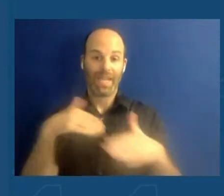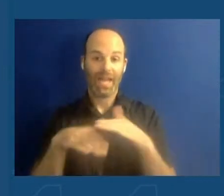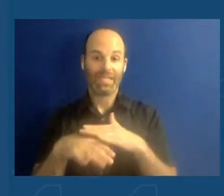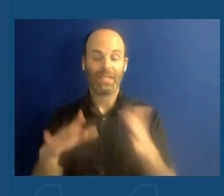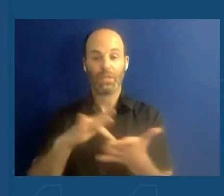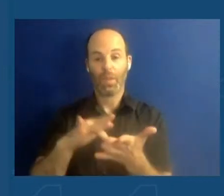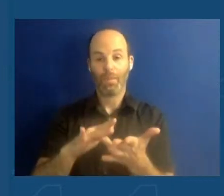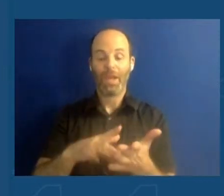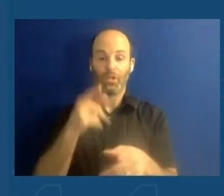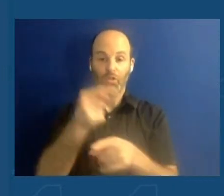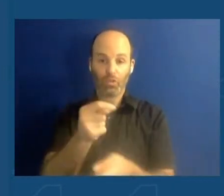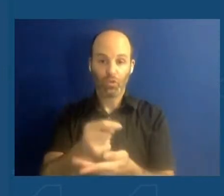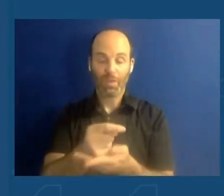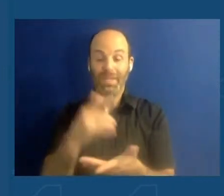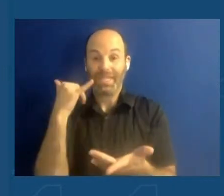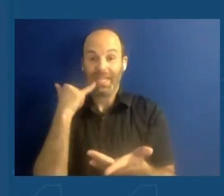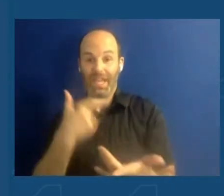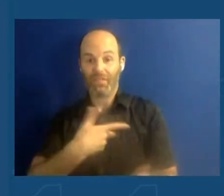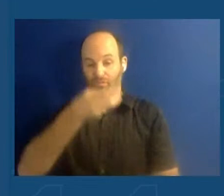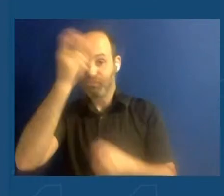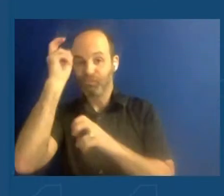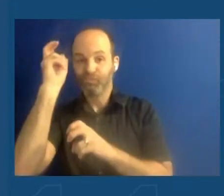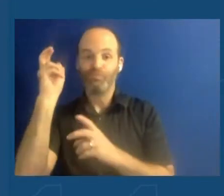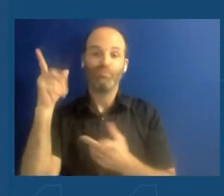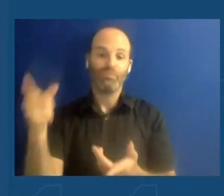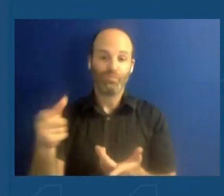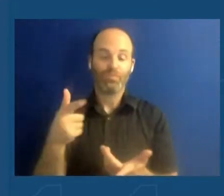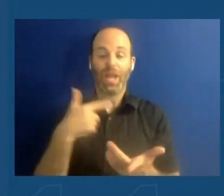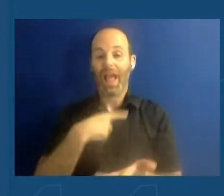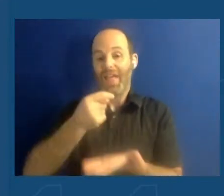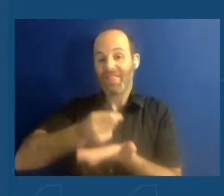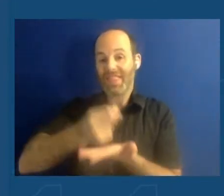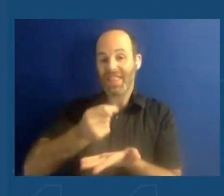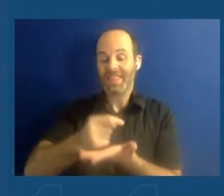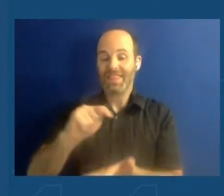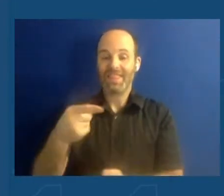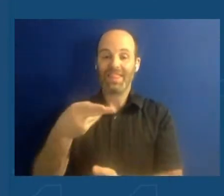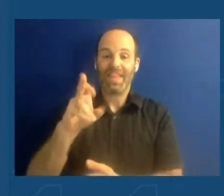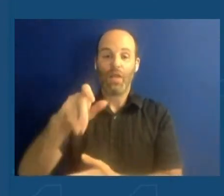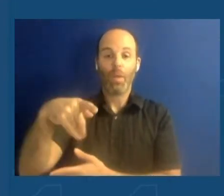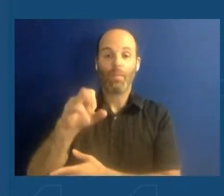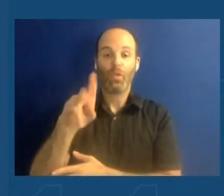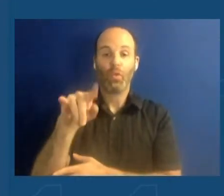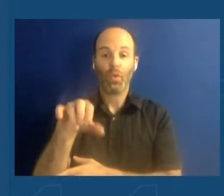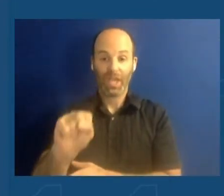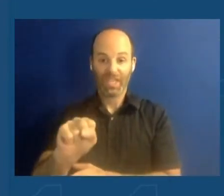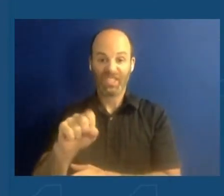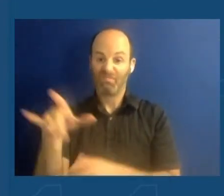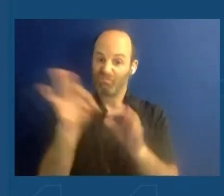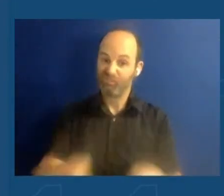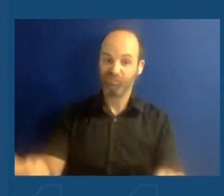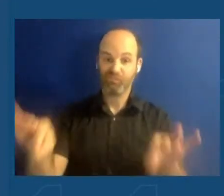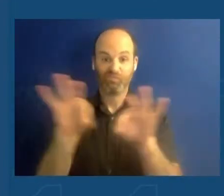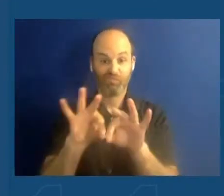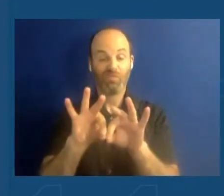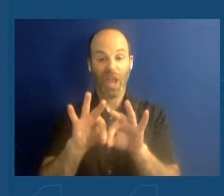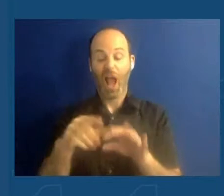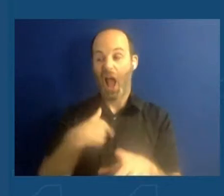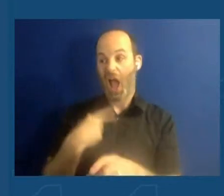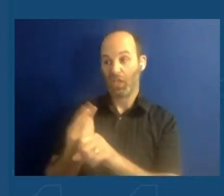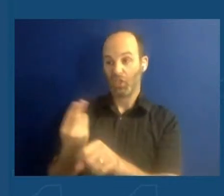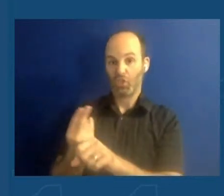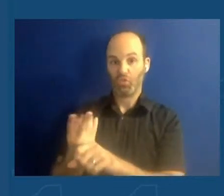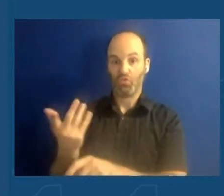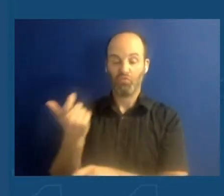virus. Therapeutics are critical. I had to take advantage of them a few months ago, and they work very well, so we make sure that we